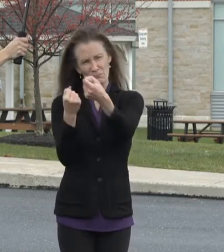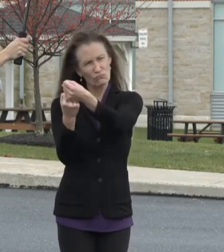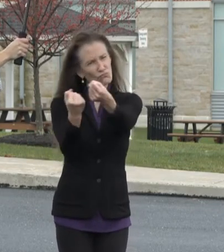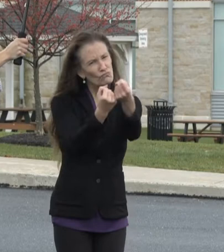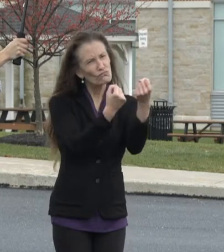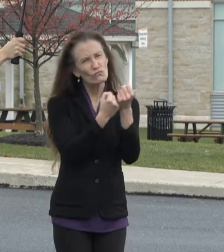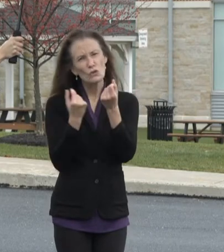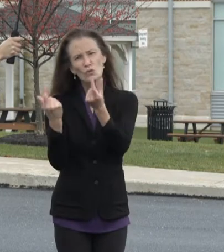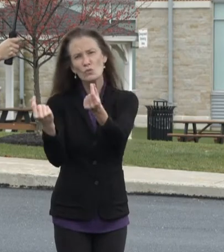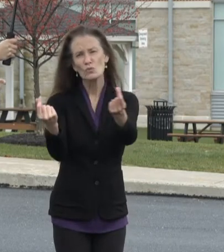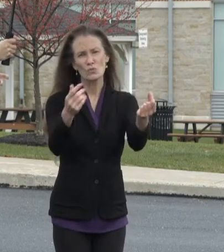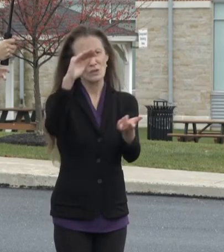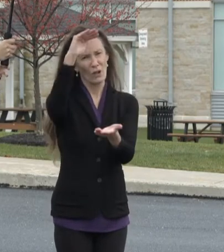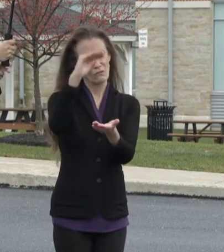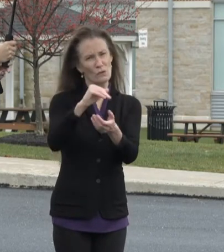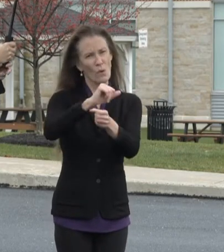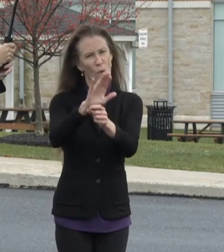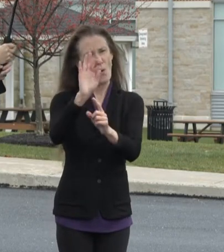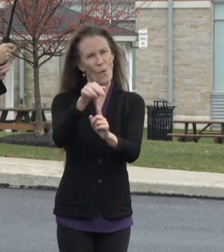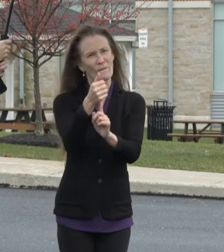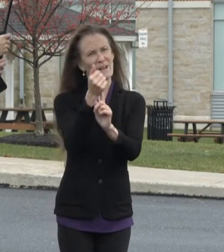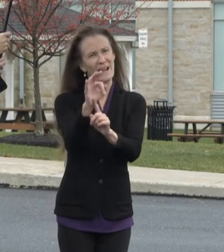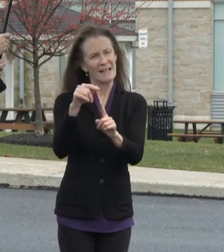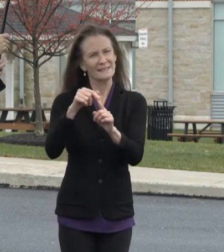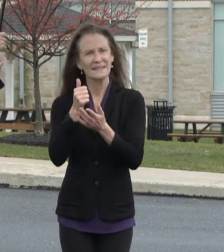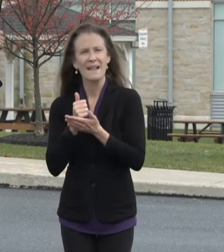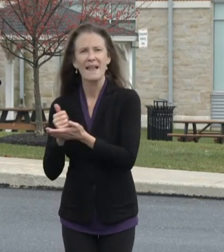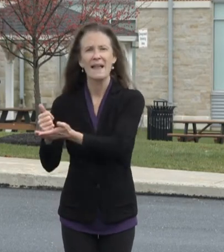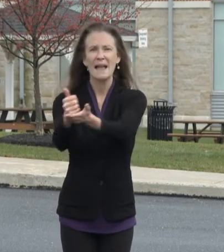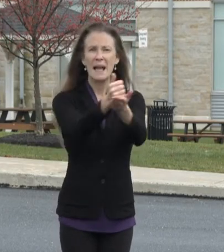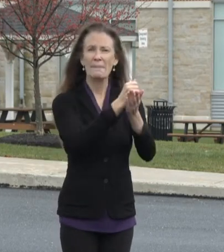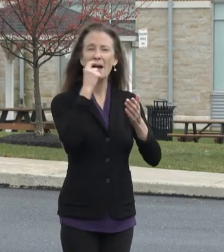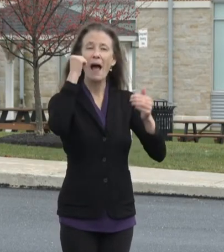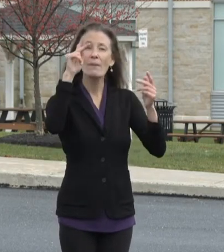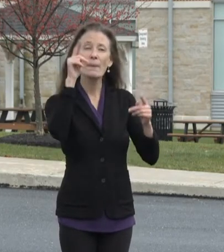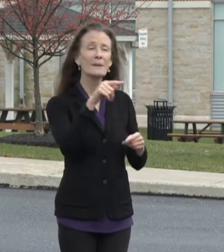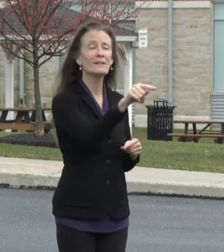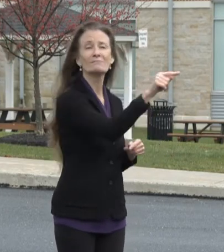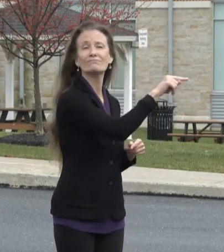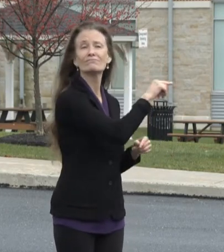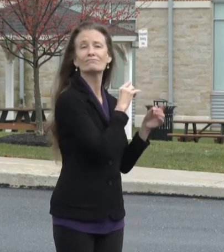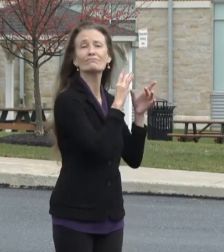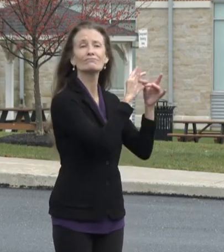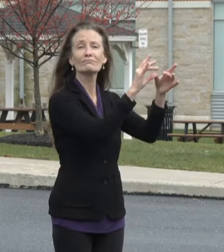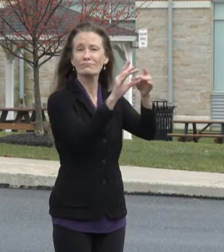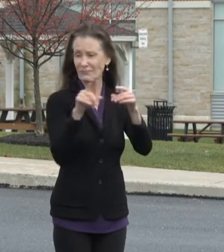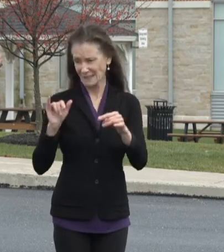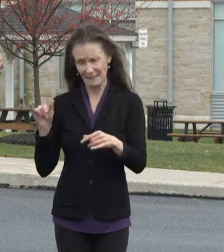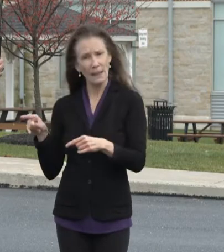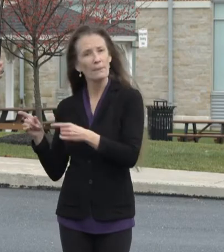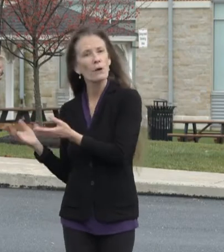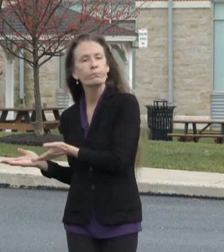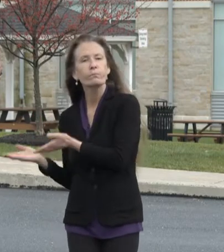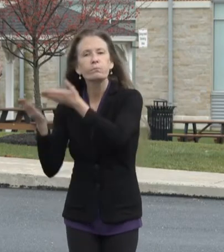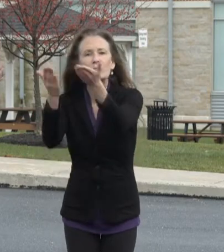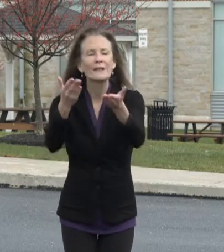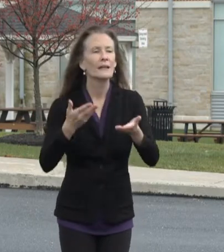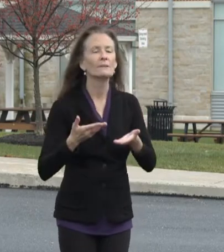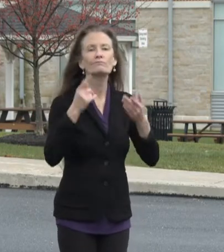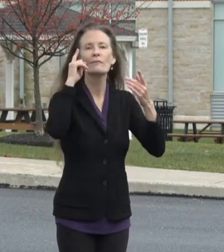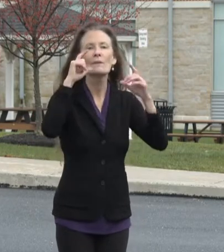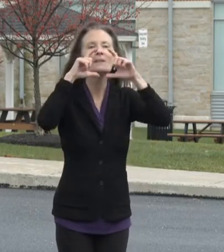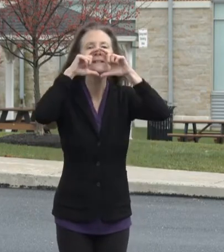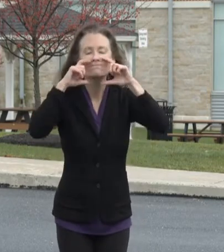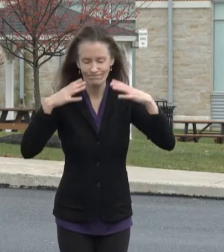heard with some of the other speakers, some of the examples include general transportation support for movement of commodities such as PPE and other